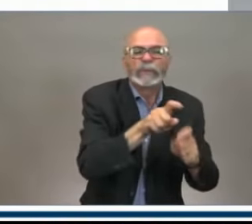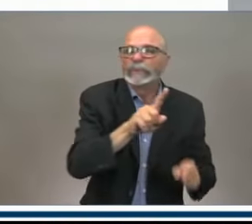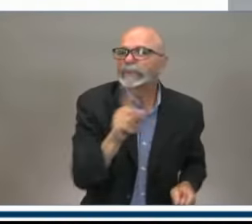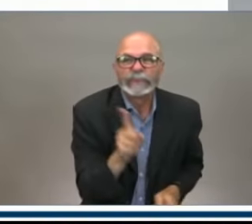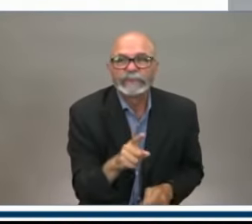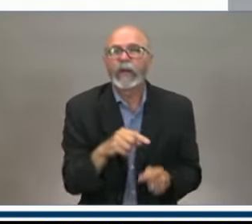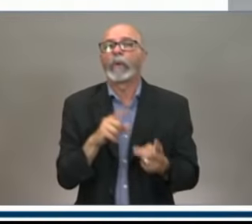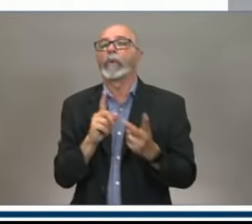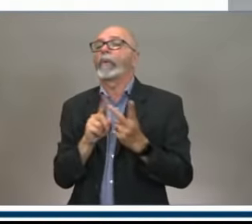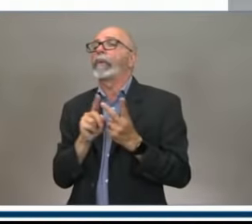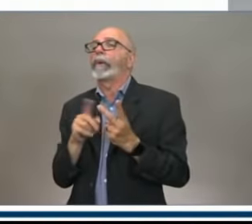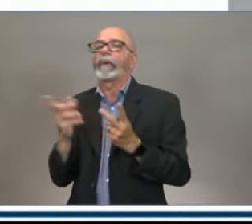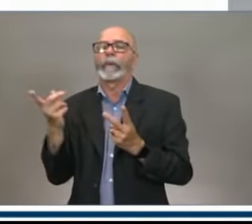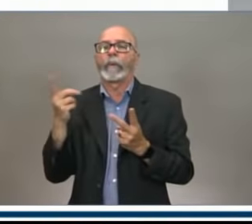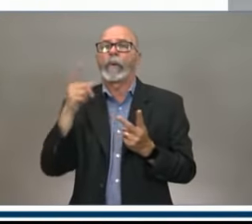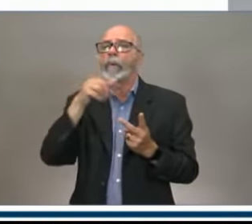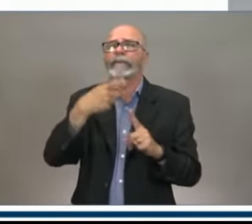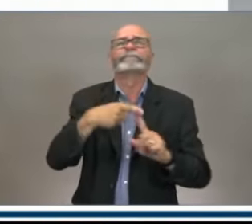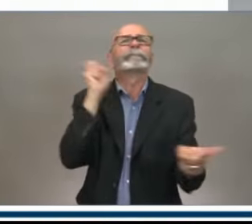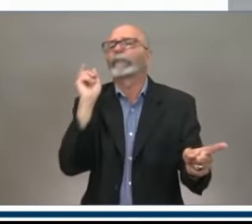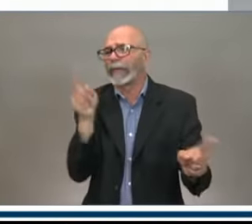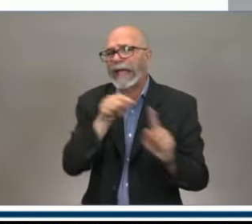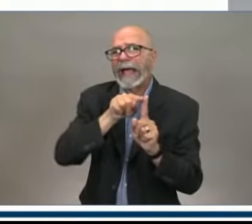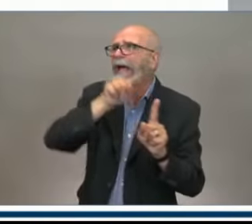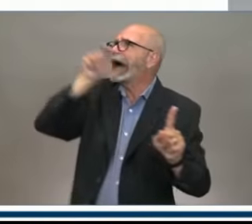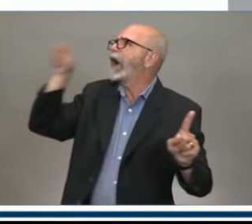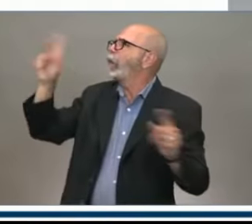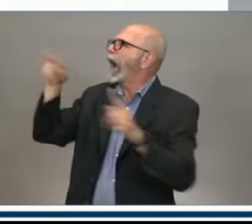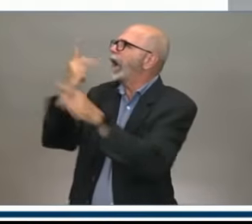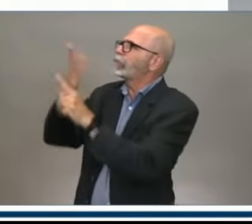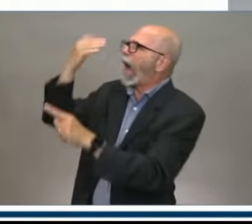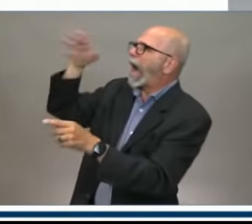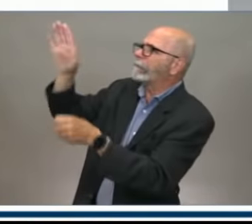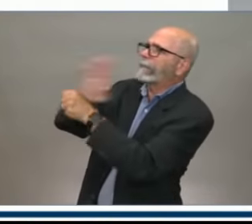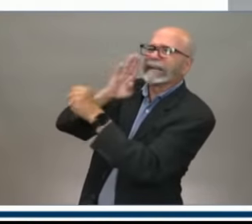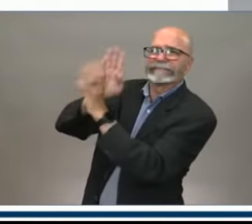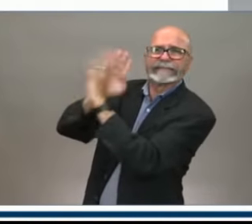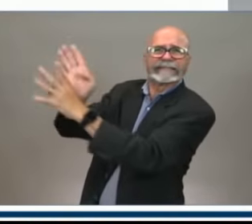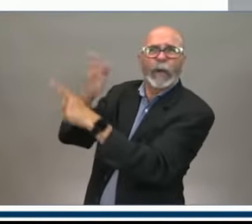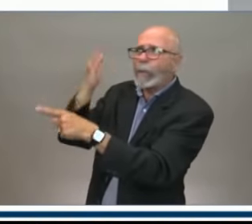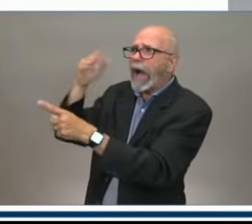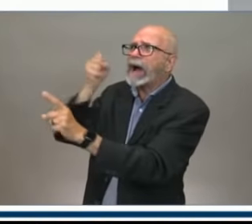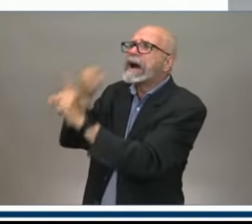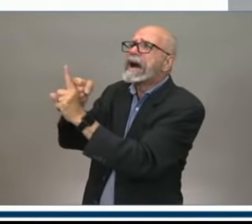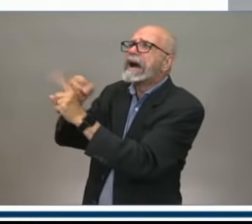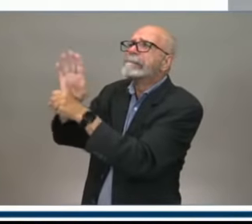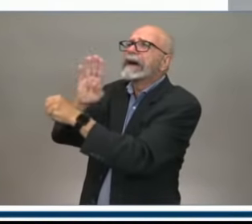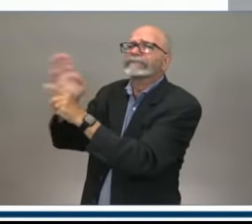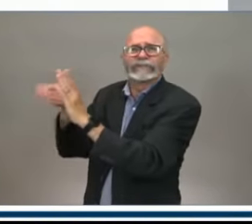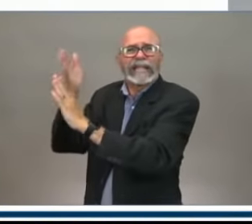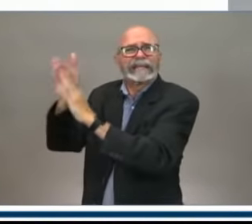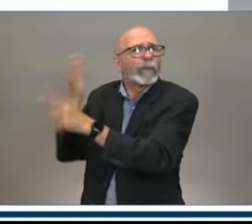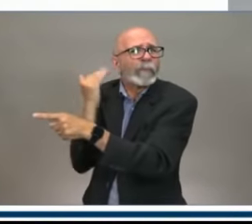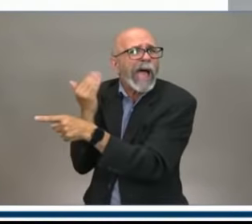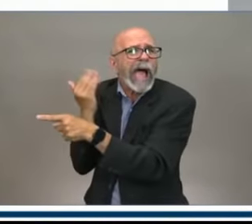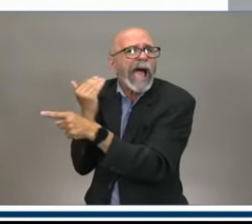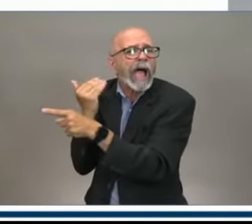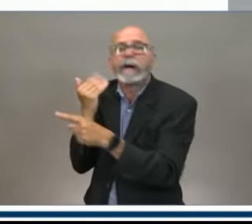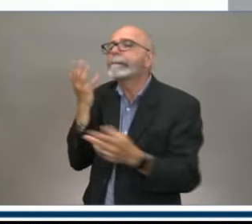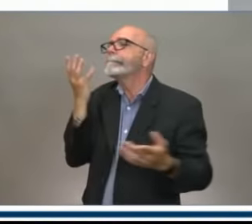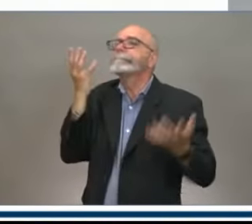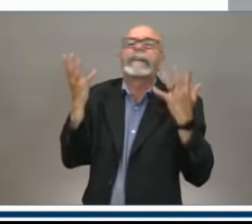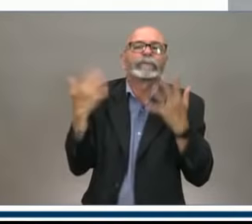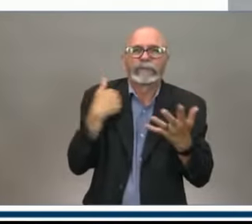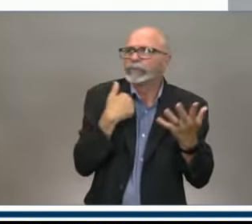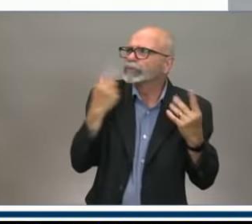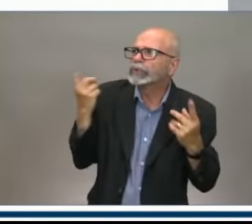of business that we have to take back one or two steps in the recovery plan. So that is the anticipation, and that's what